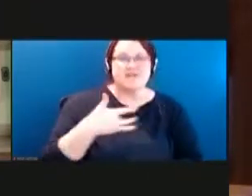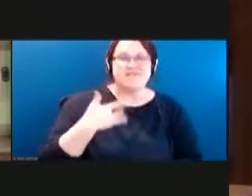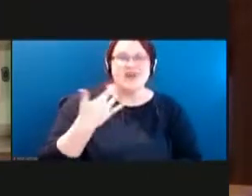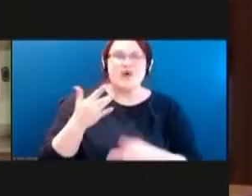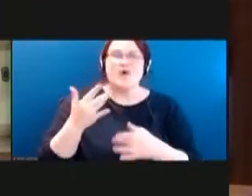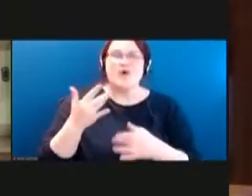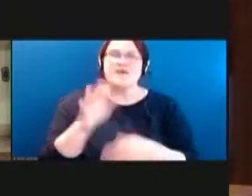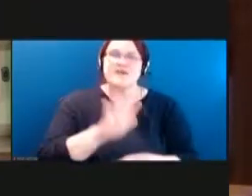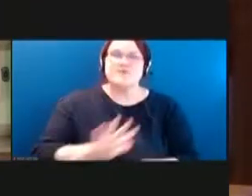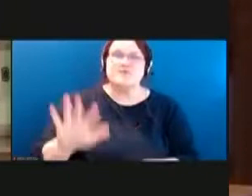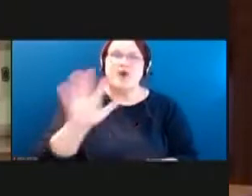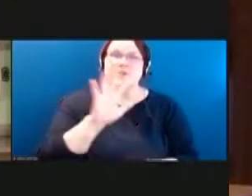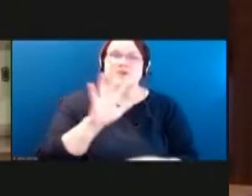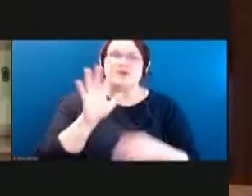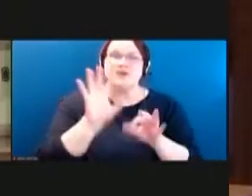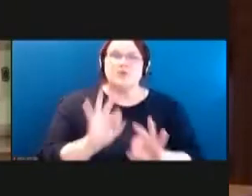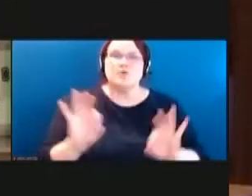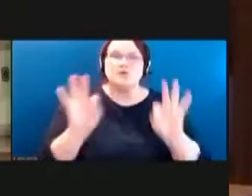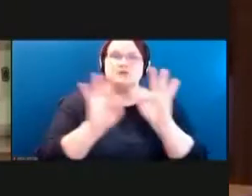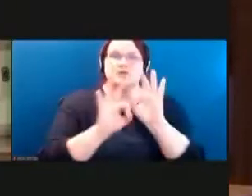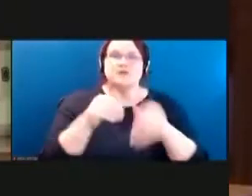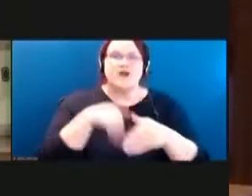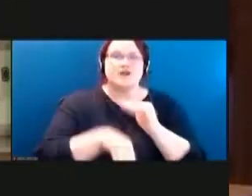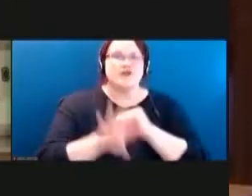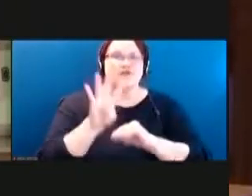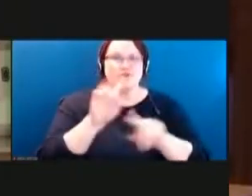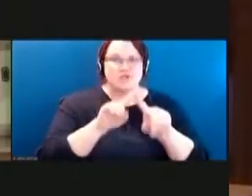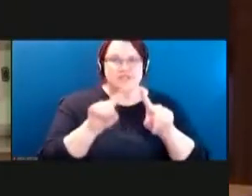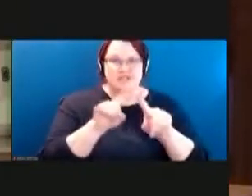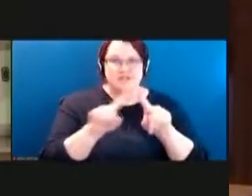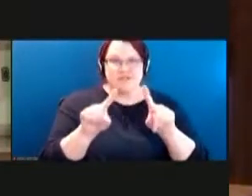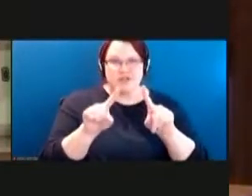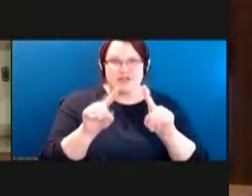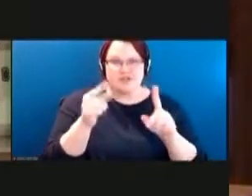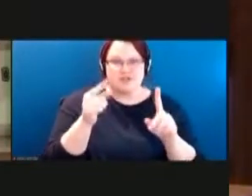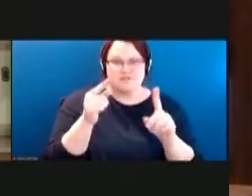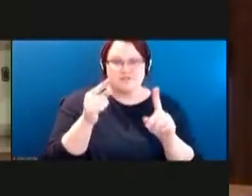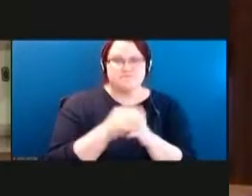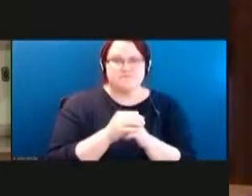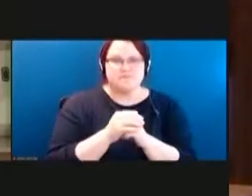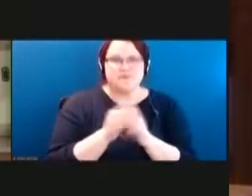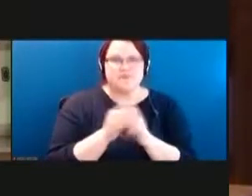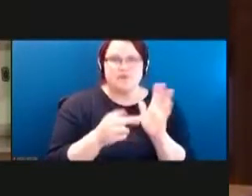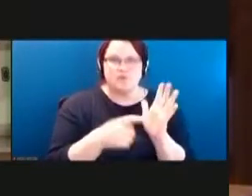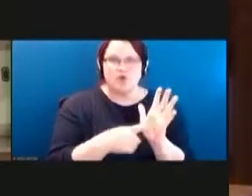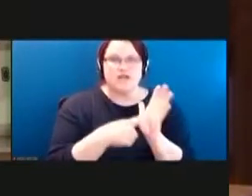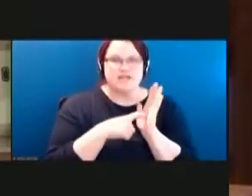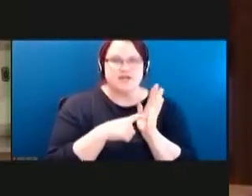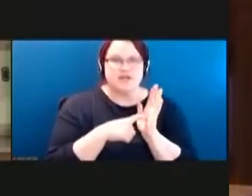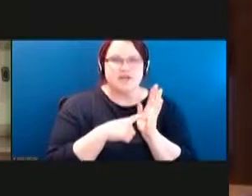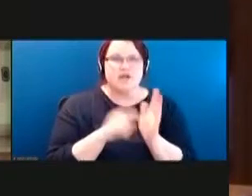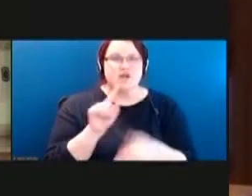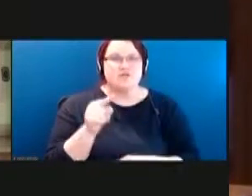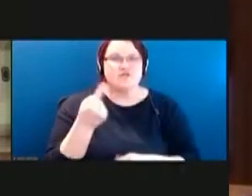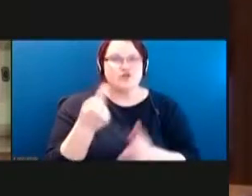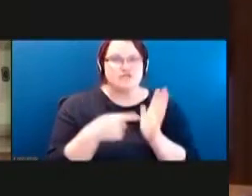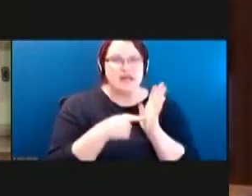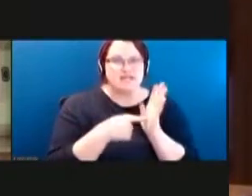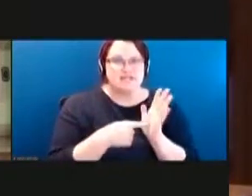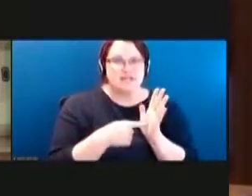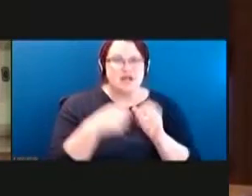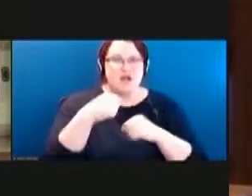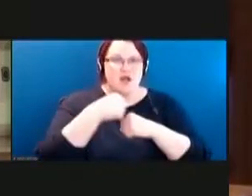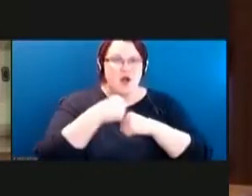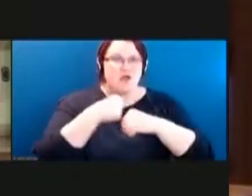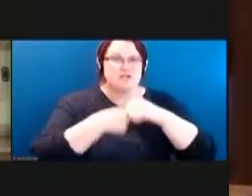significant under 4 different criteria. The first one as its exemplification of an